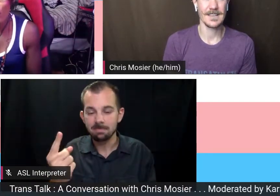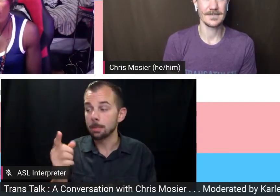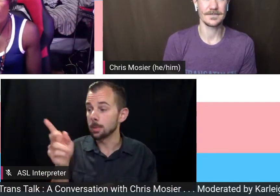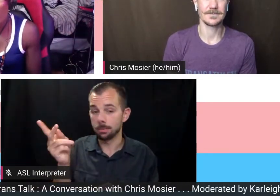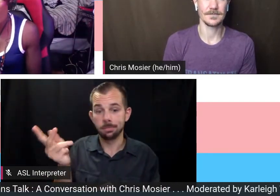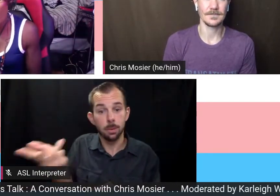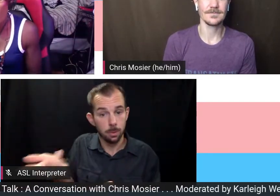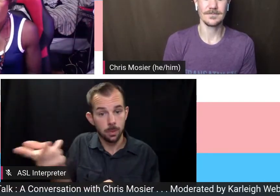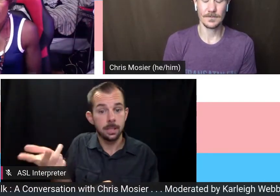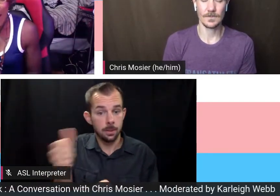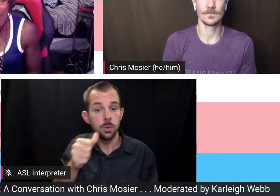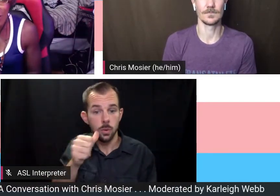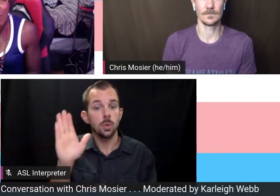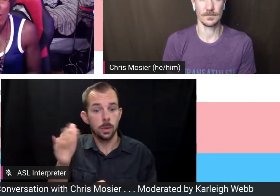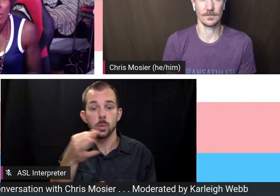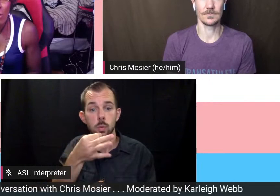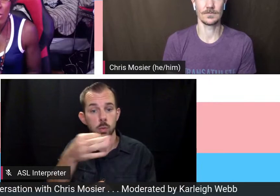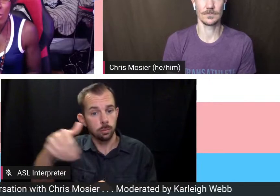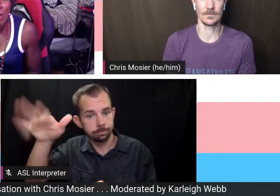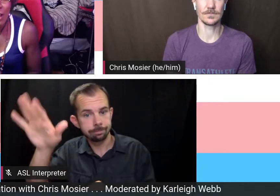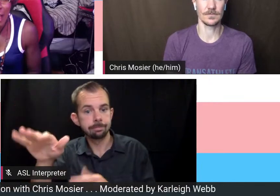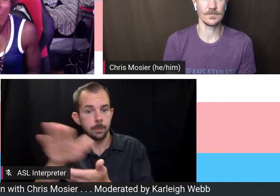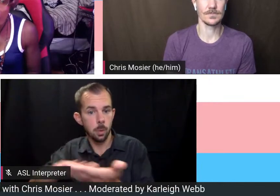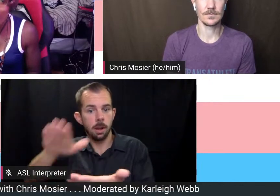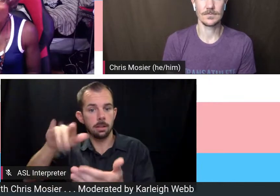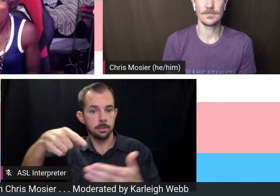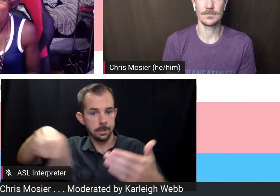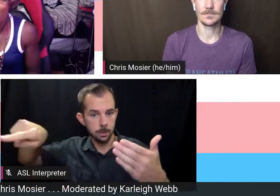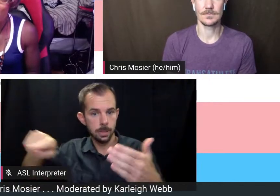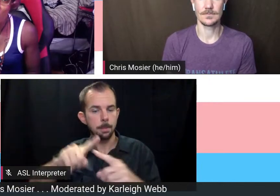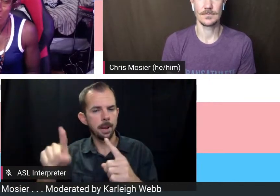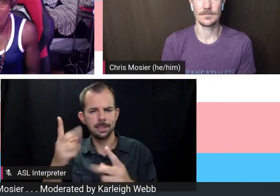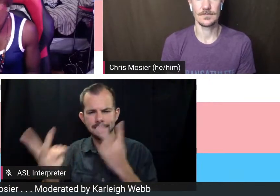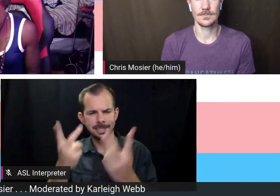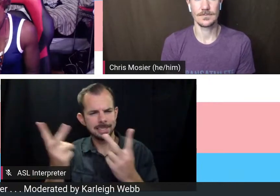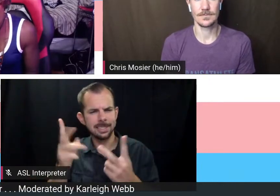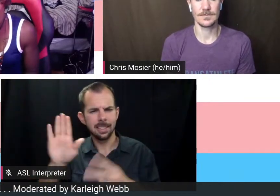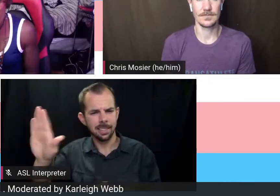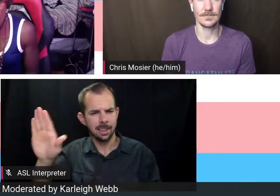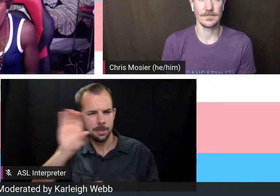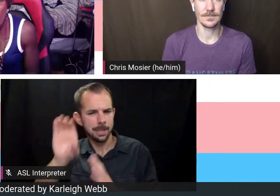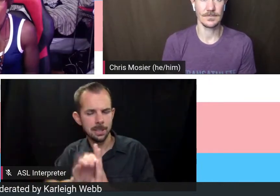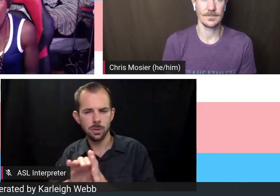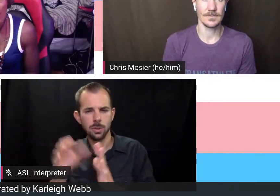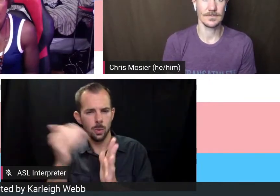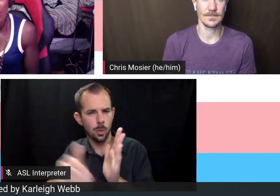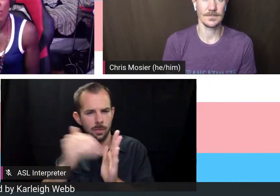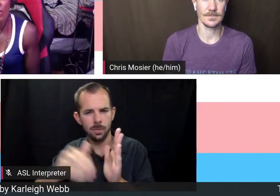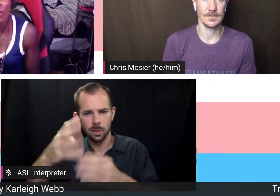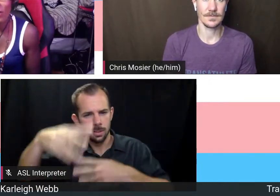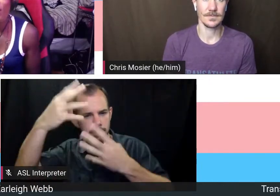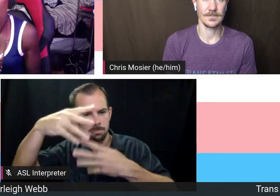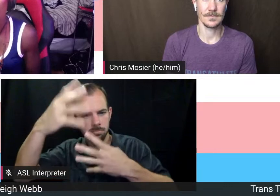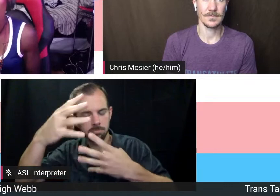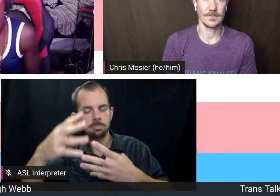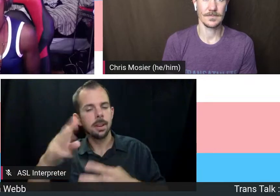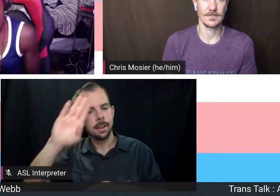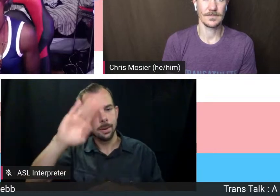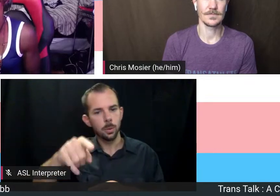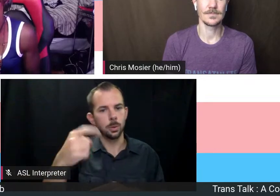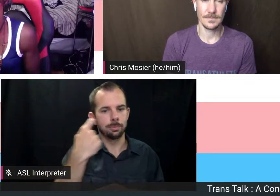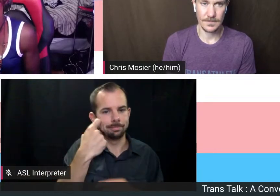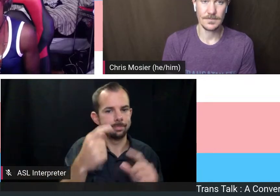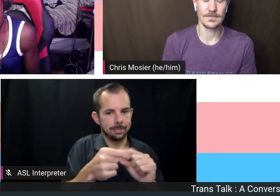like, as someone who, and we're going to get to this because there's something you said, you want to be the person you needed when you